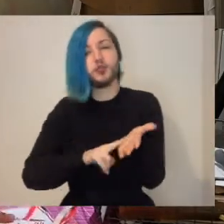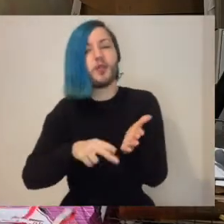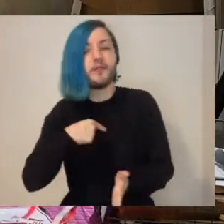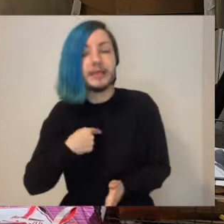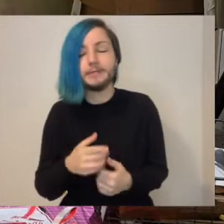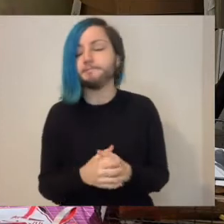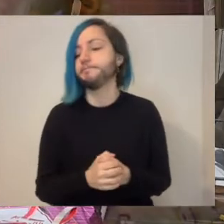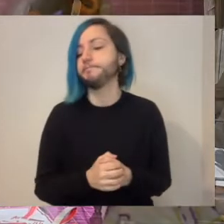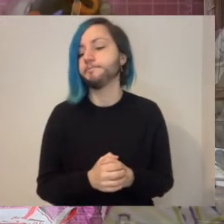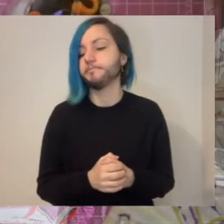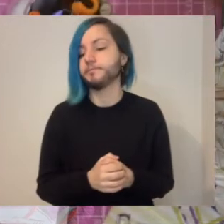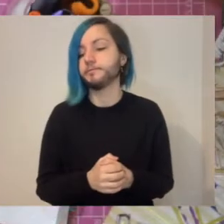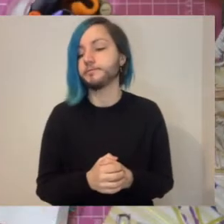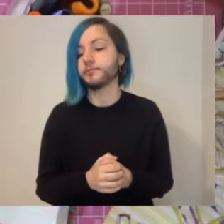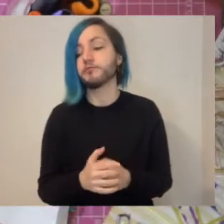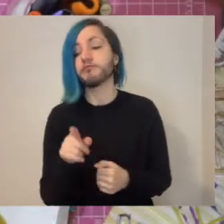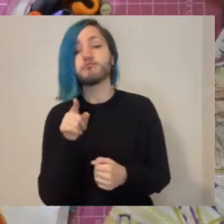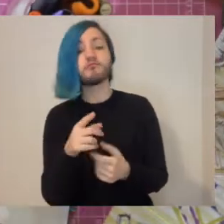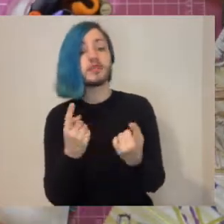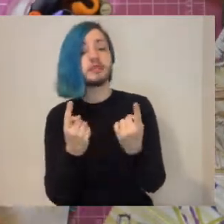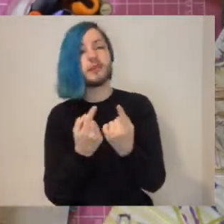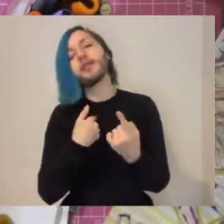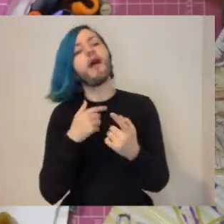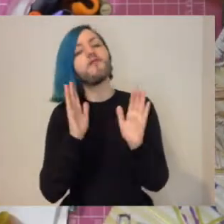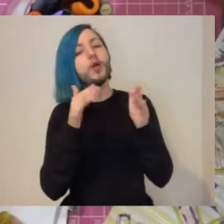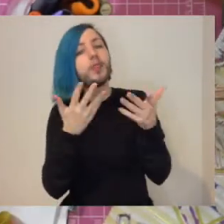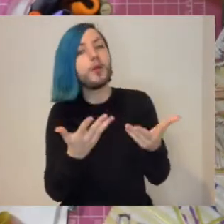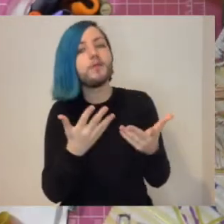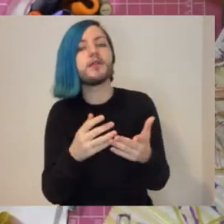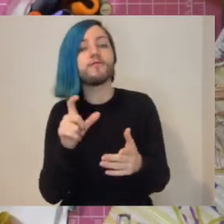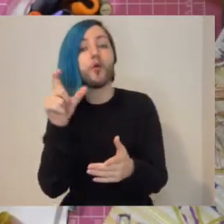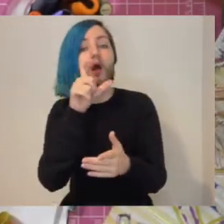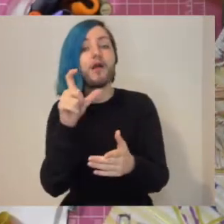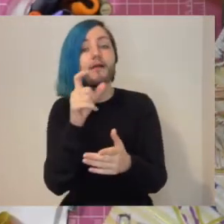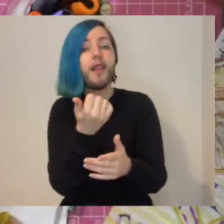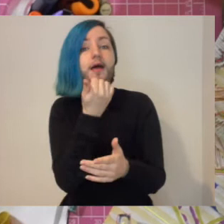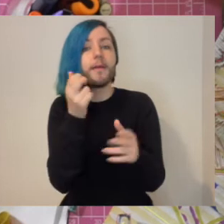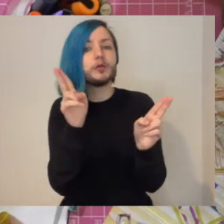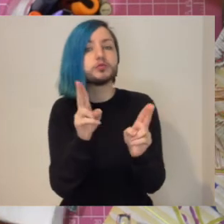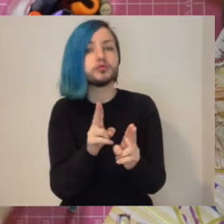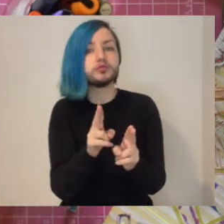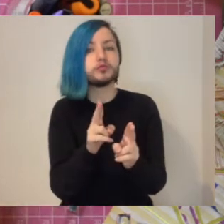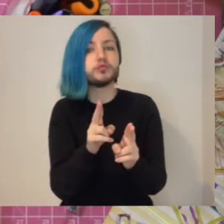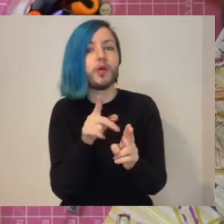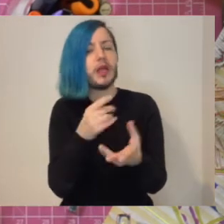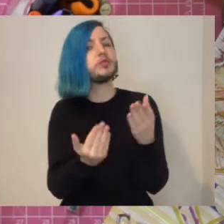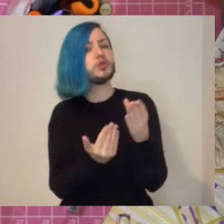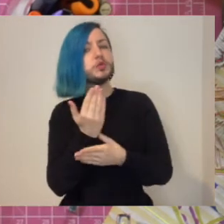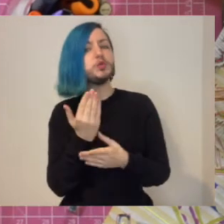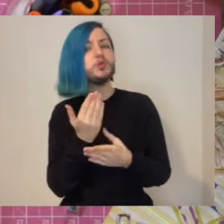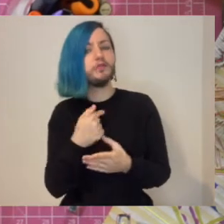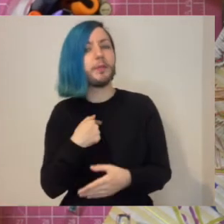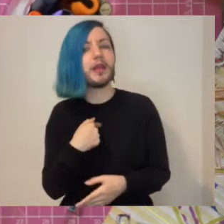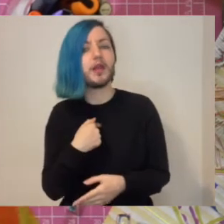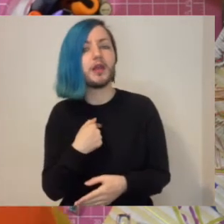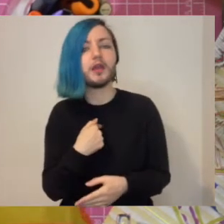This is kind of something I'm focusing on restricting sort of colour palettes for each collage and see where that takes me, so that's quite unusual for me